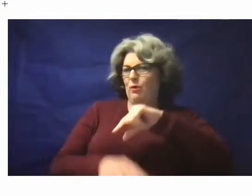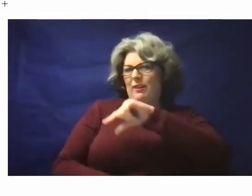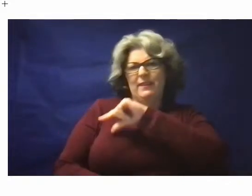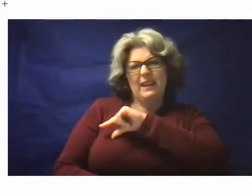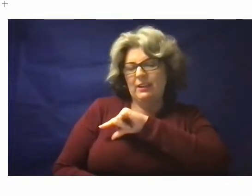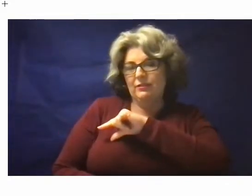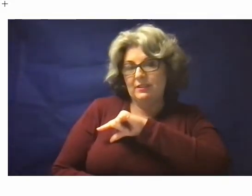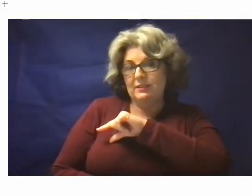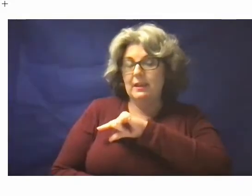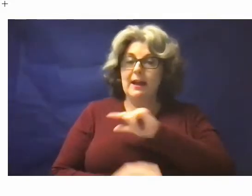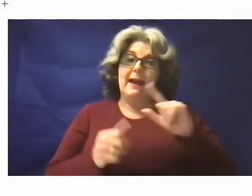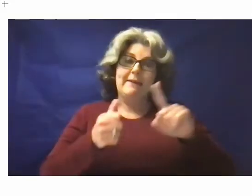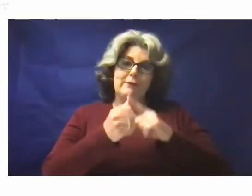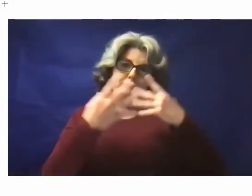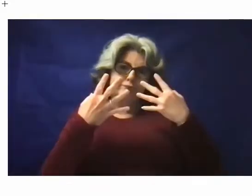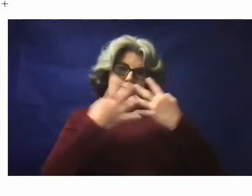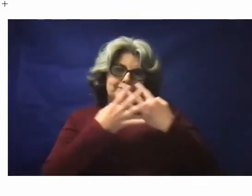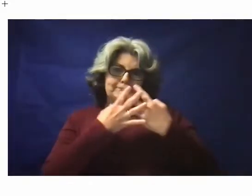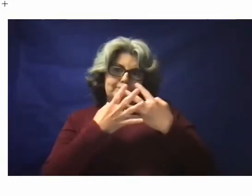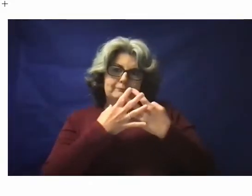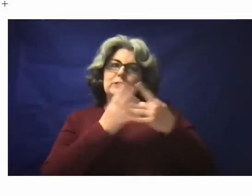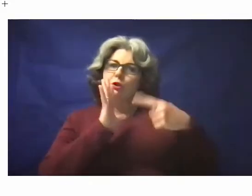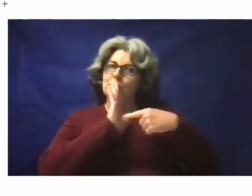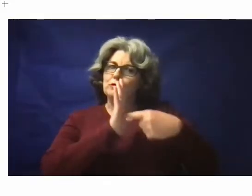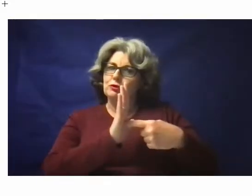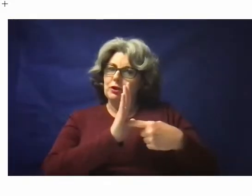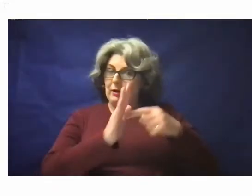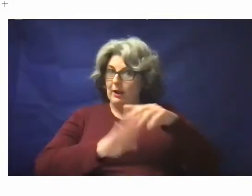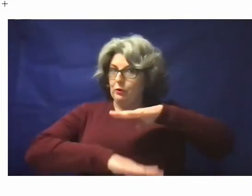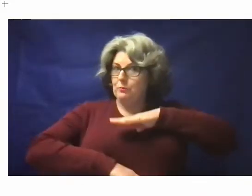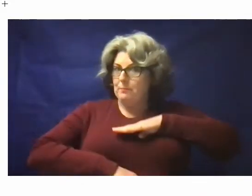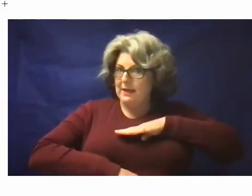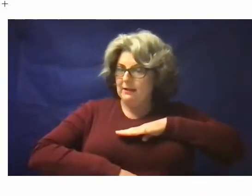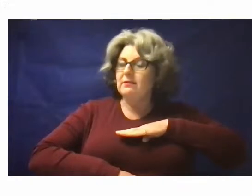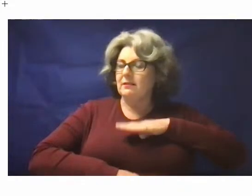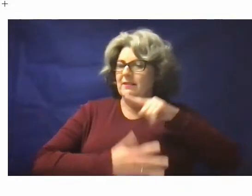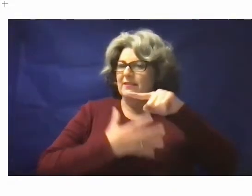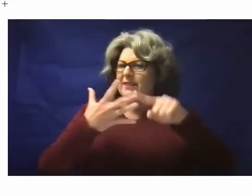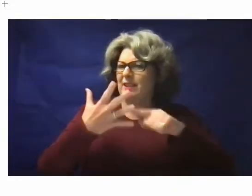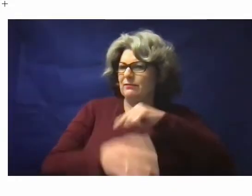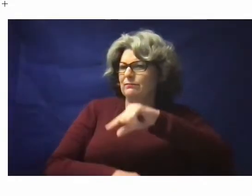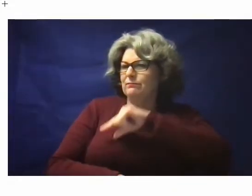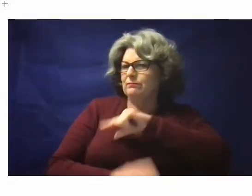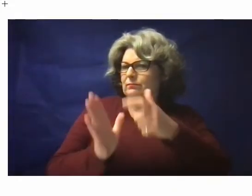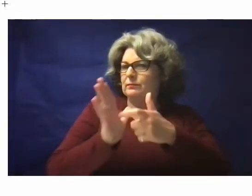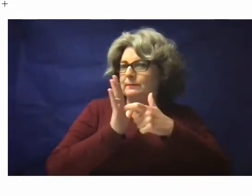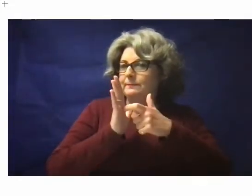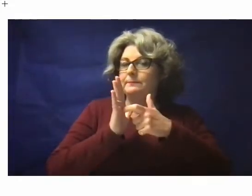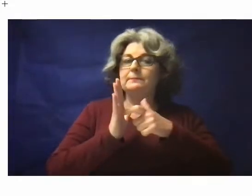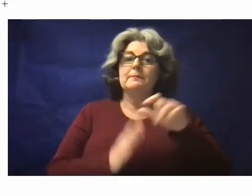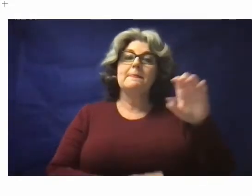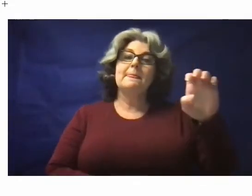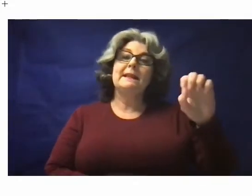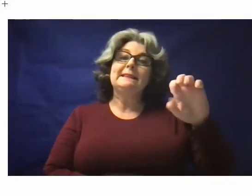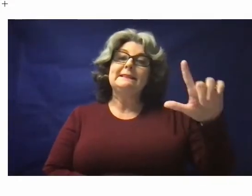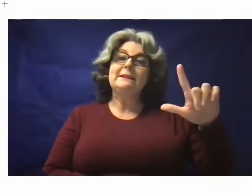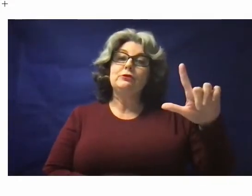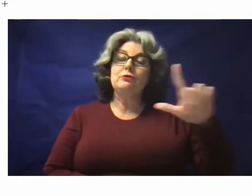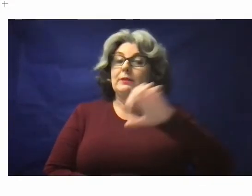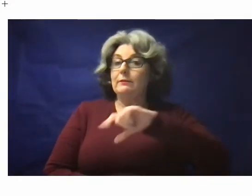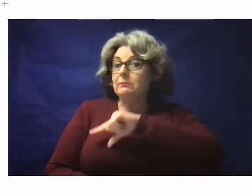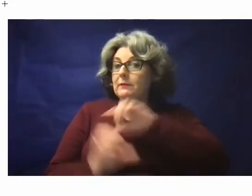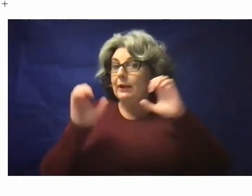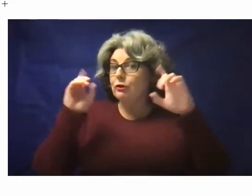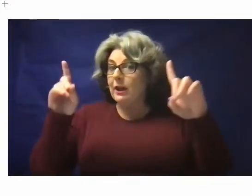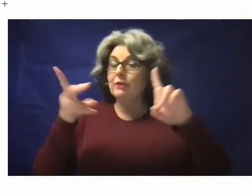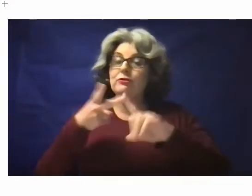will be screened out if you don't clearly indicate how you meet these requirements. Essential qualifications include education and